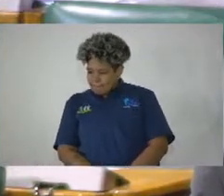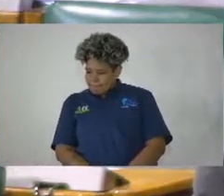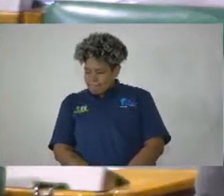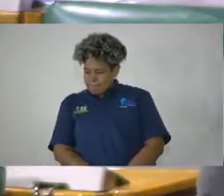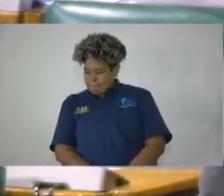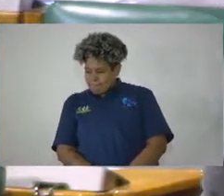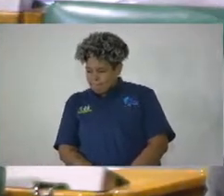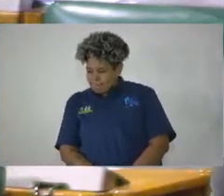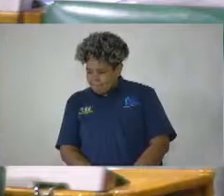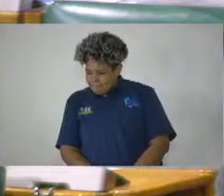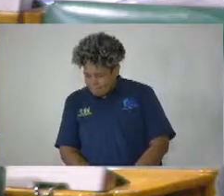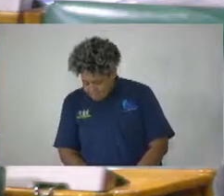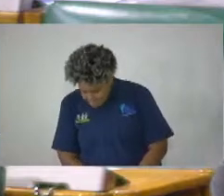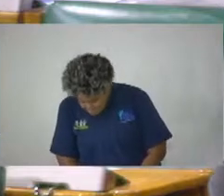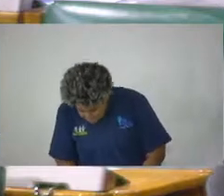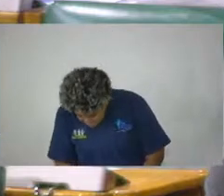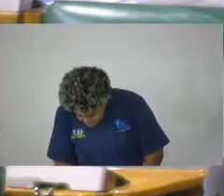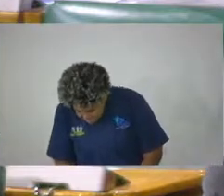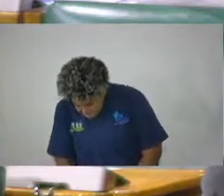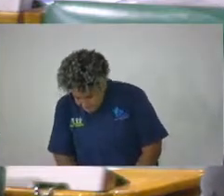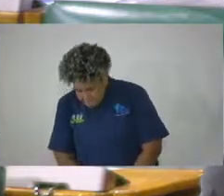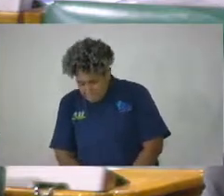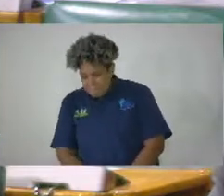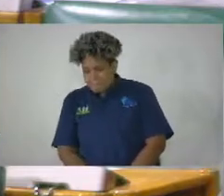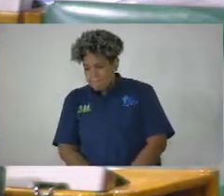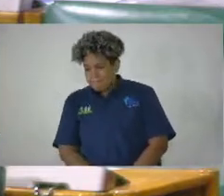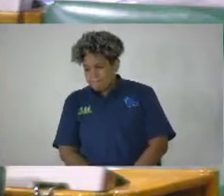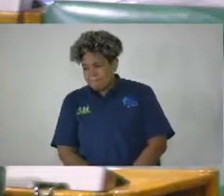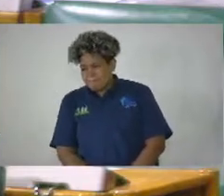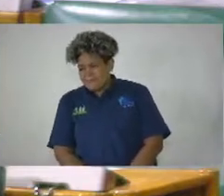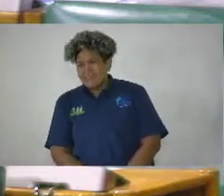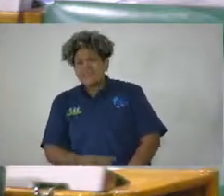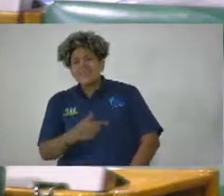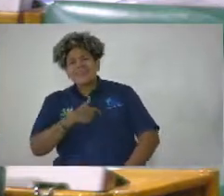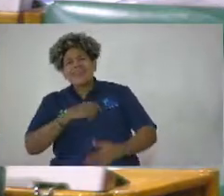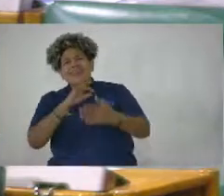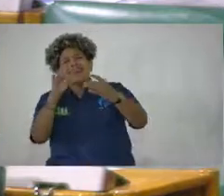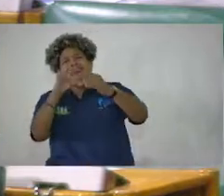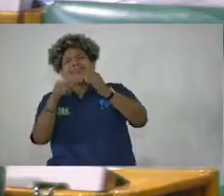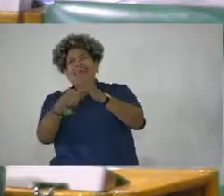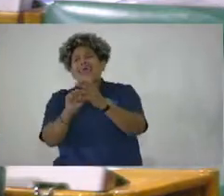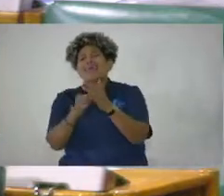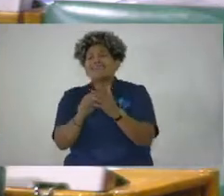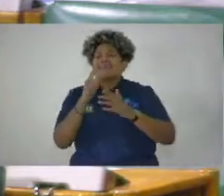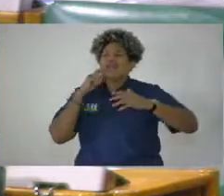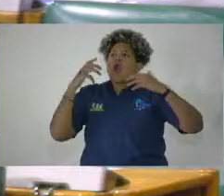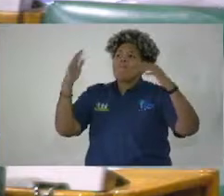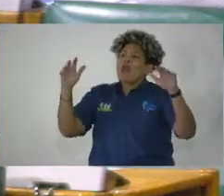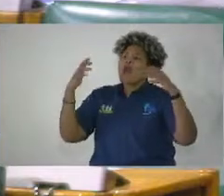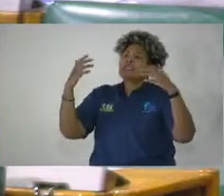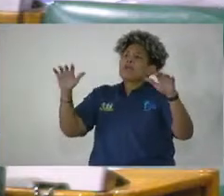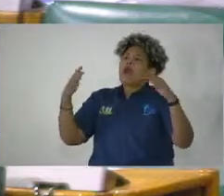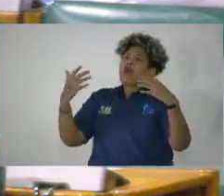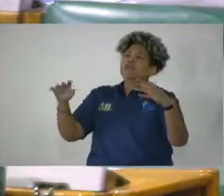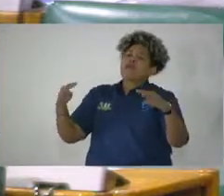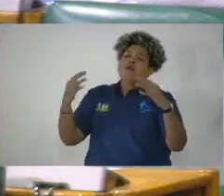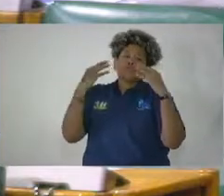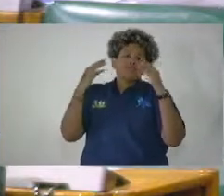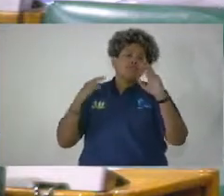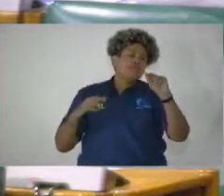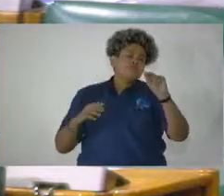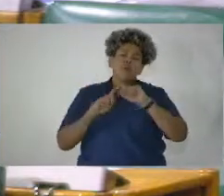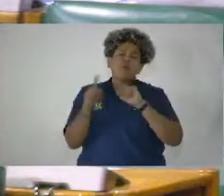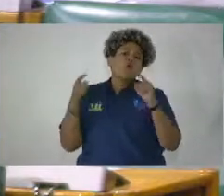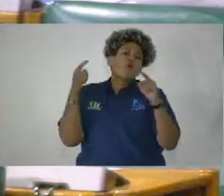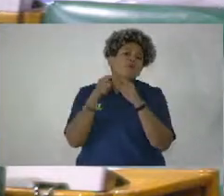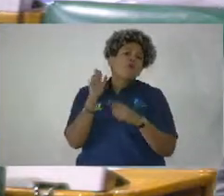But, Mr. Speaker, I'm stressing it not for the applause in the moment, but to make the